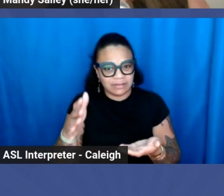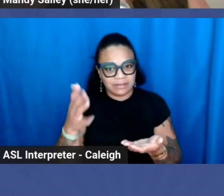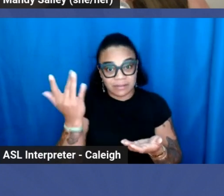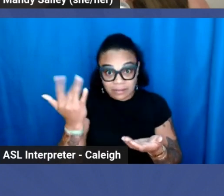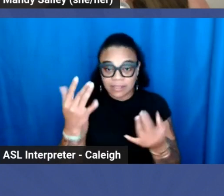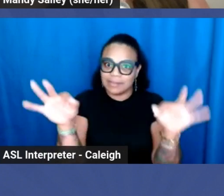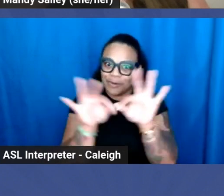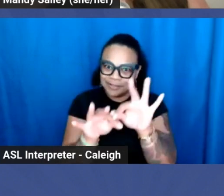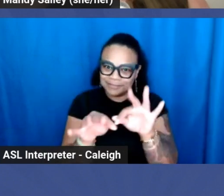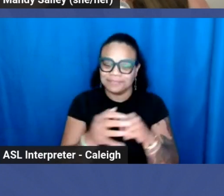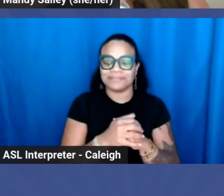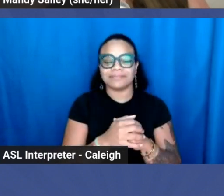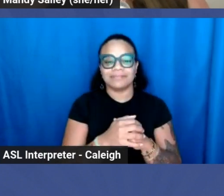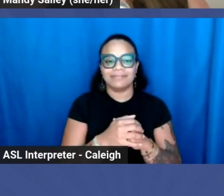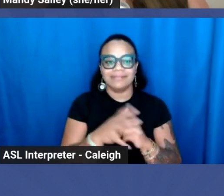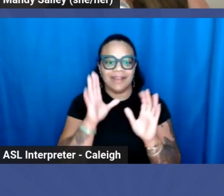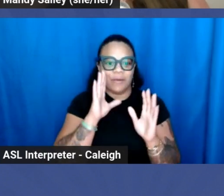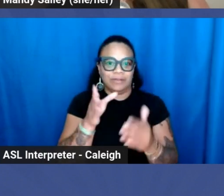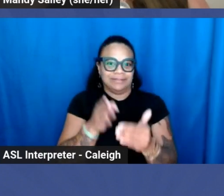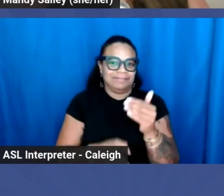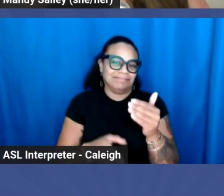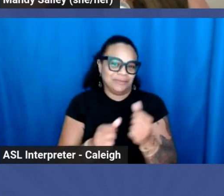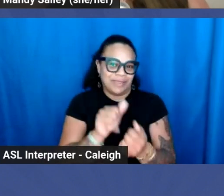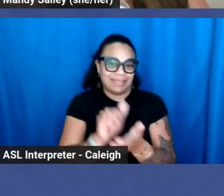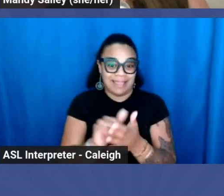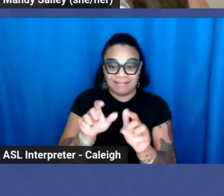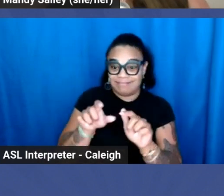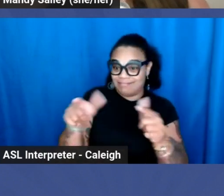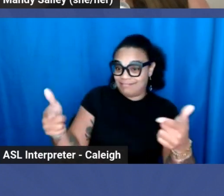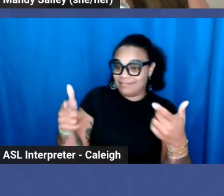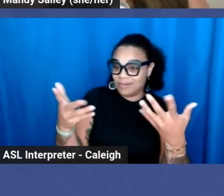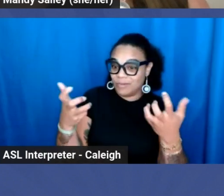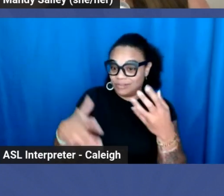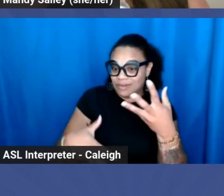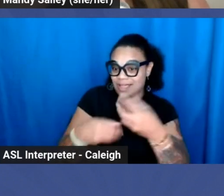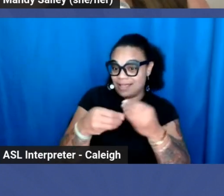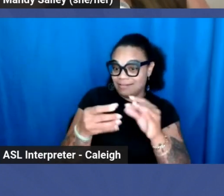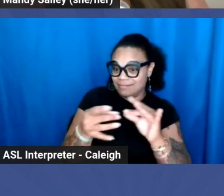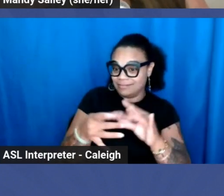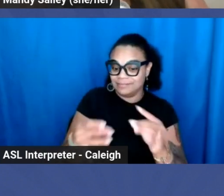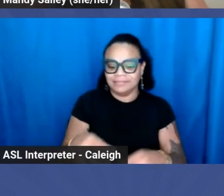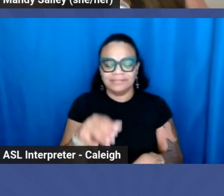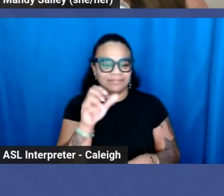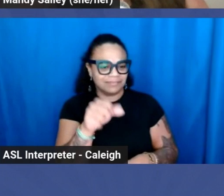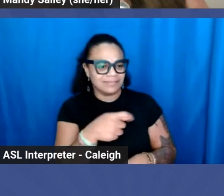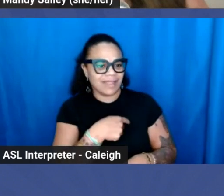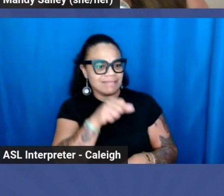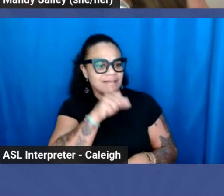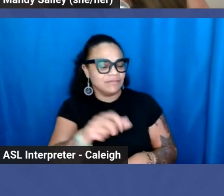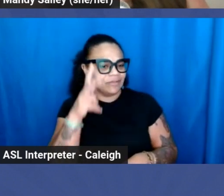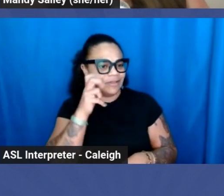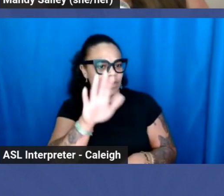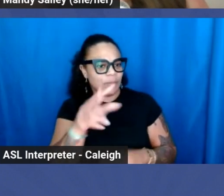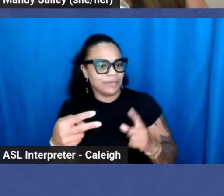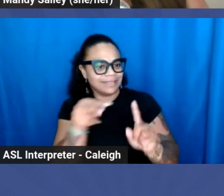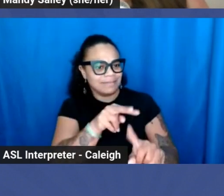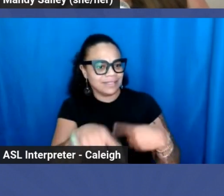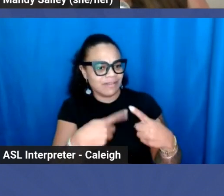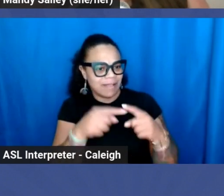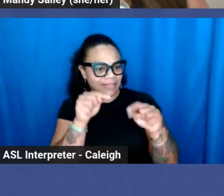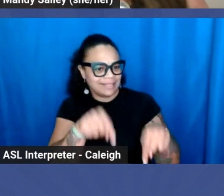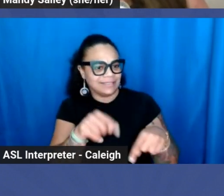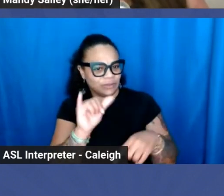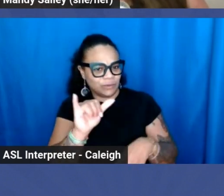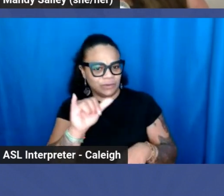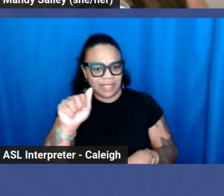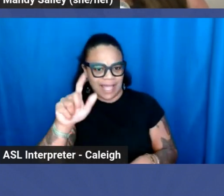important. And I'll stop that. Not sure if anyone else would like to add more to that. Yeah, well, I would love to hear your perspective on this, Adam, as well,